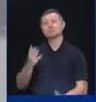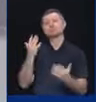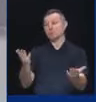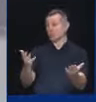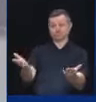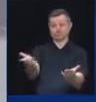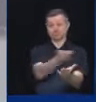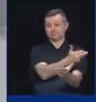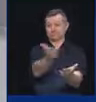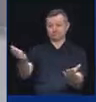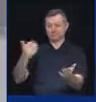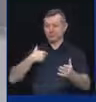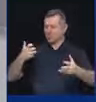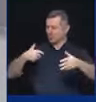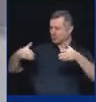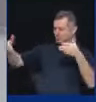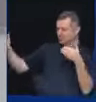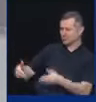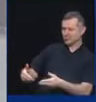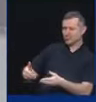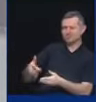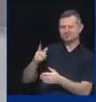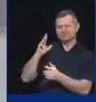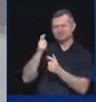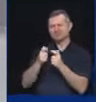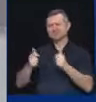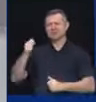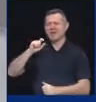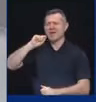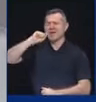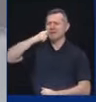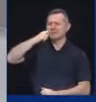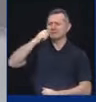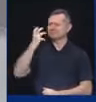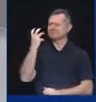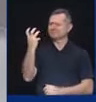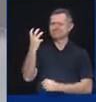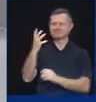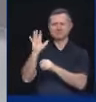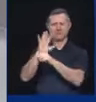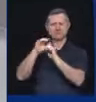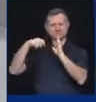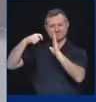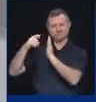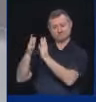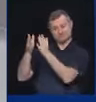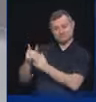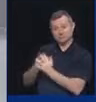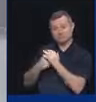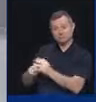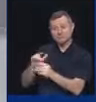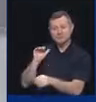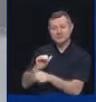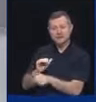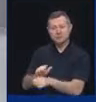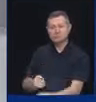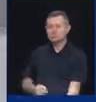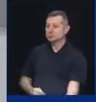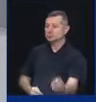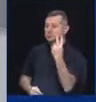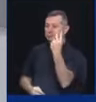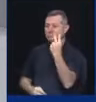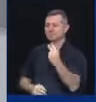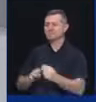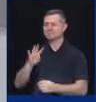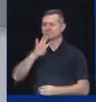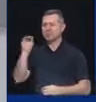welcome to your Big Apple multiplex. Starting tonight, 2 40-foot LED HD screens will travel to 5